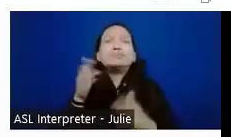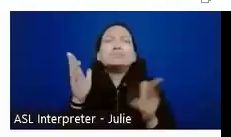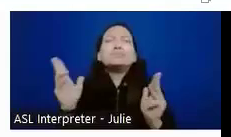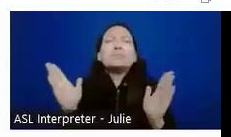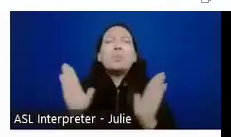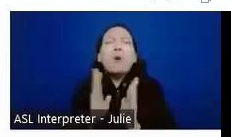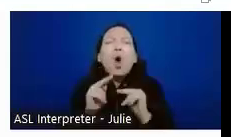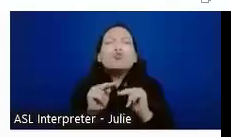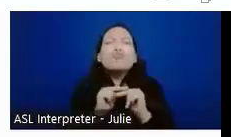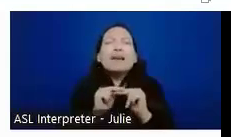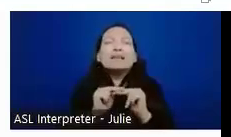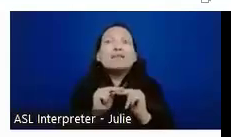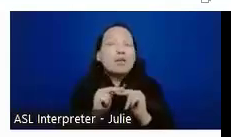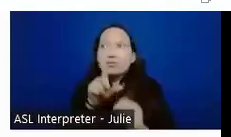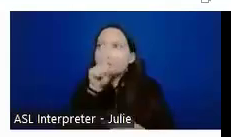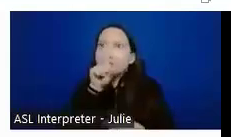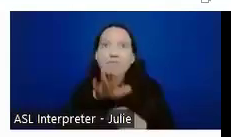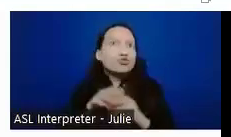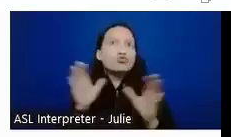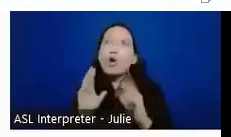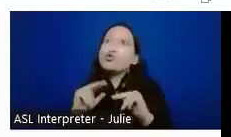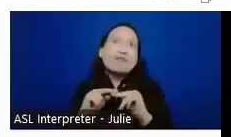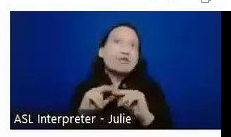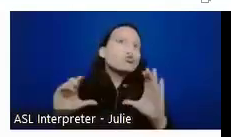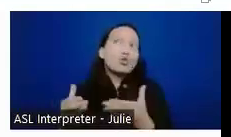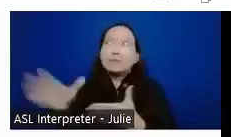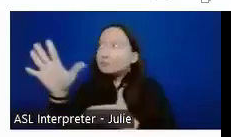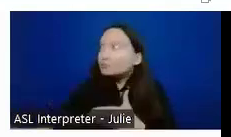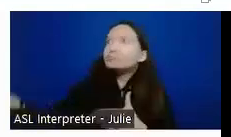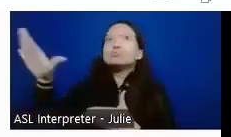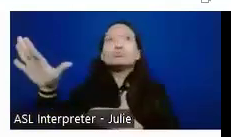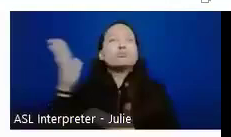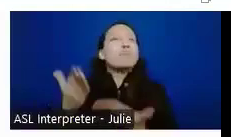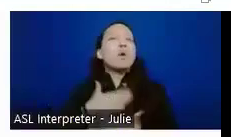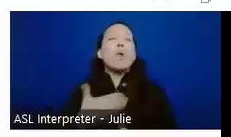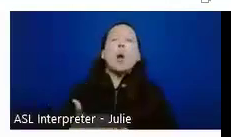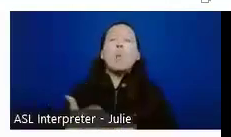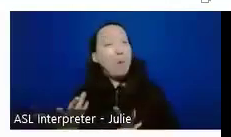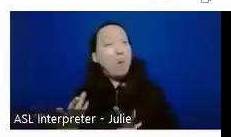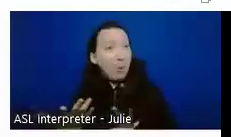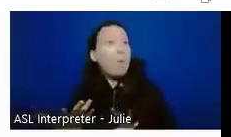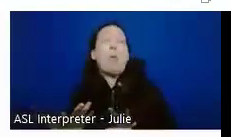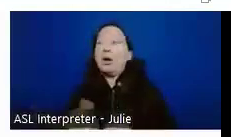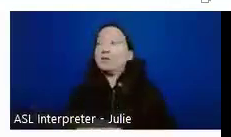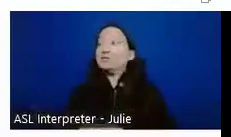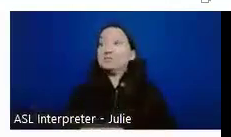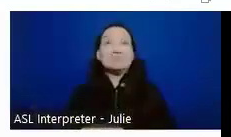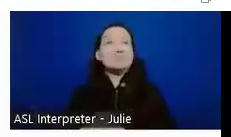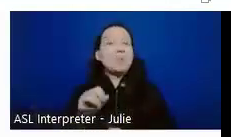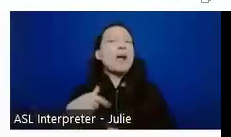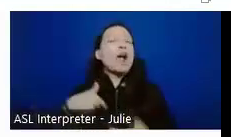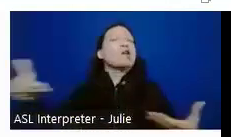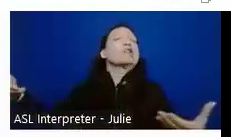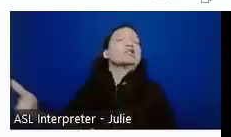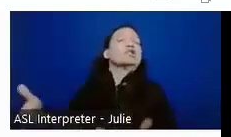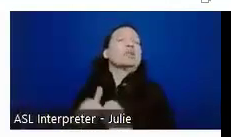I guarantee you there's a miniature train group somewhere that might be willing to say, I'll introduce